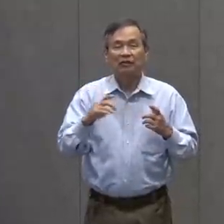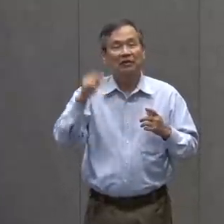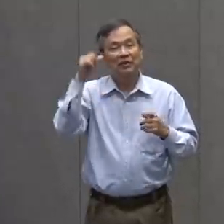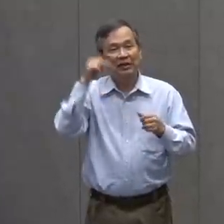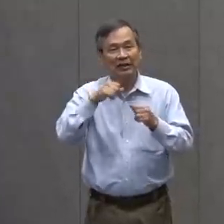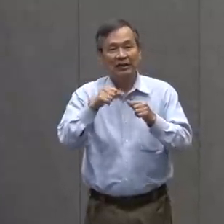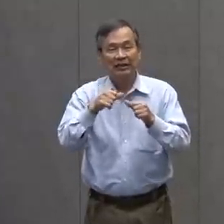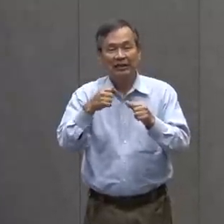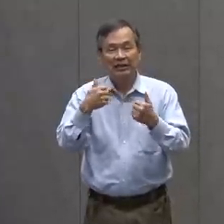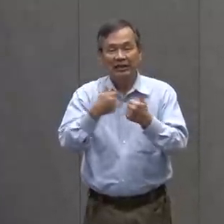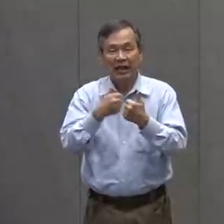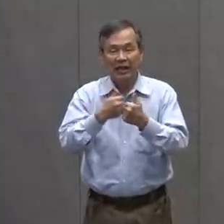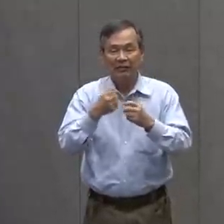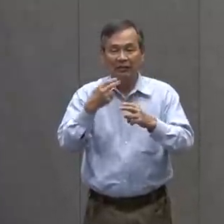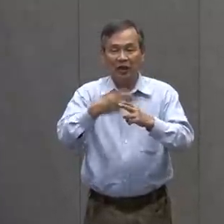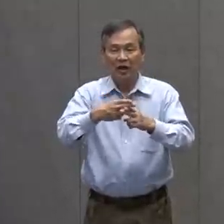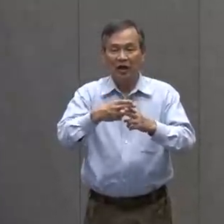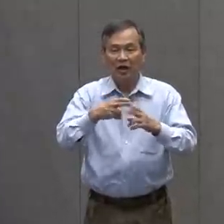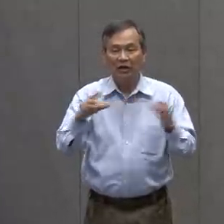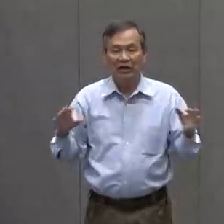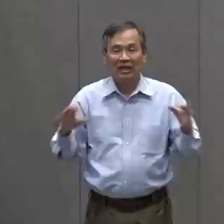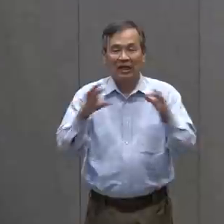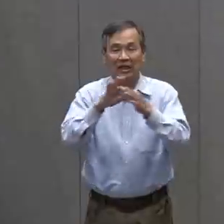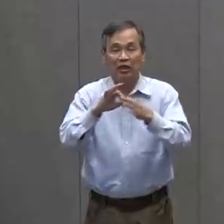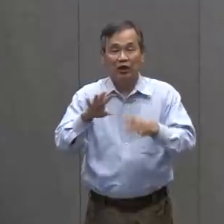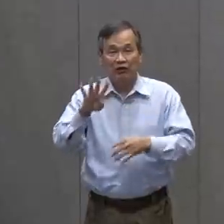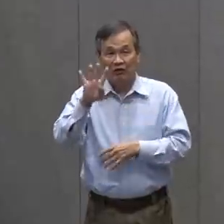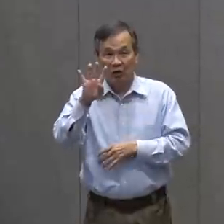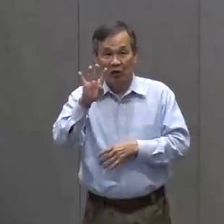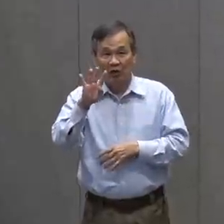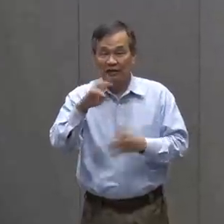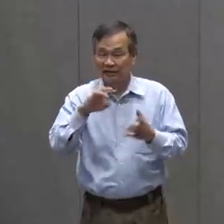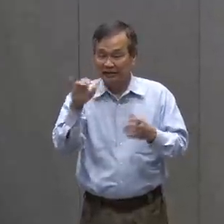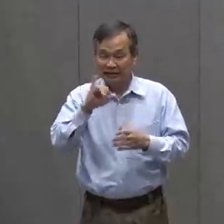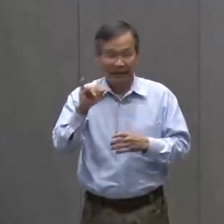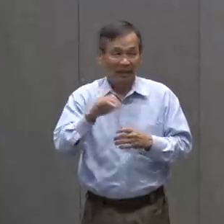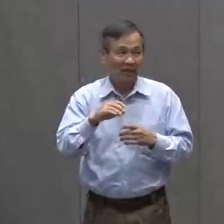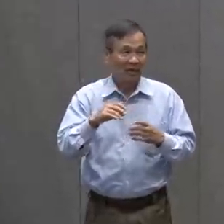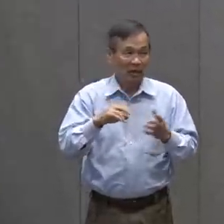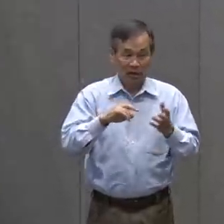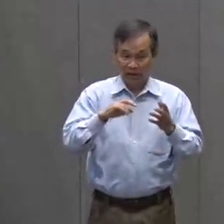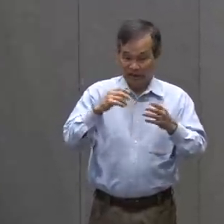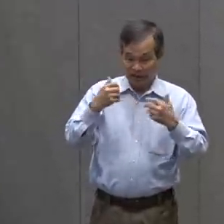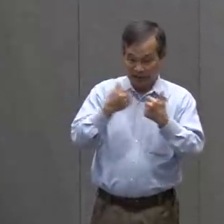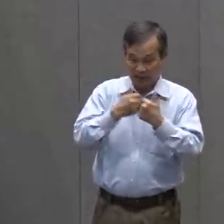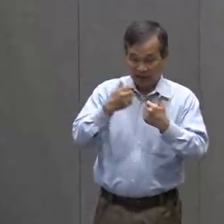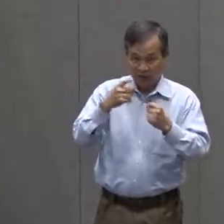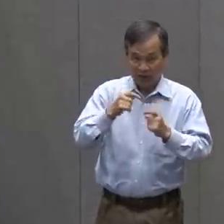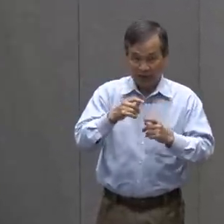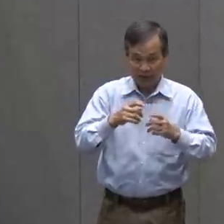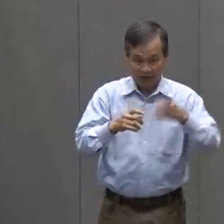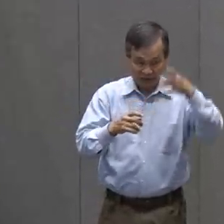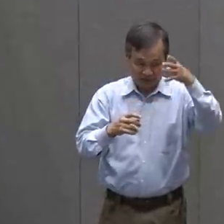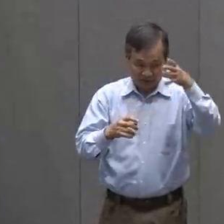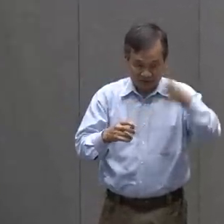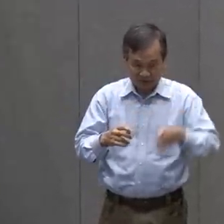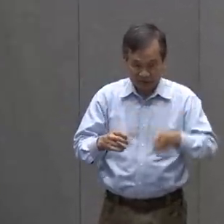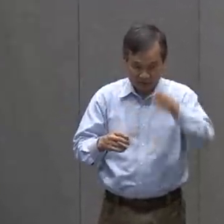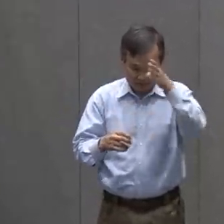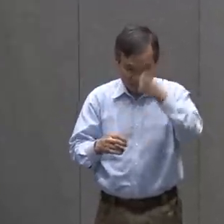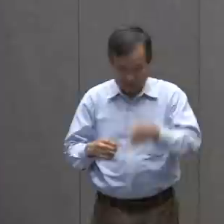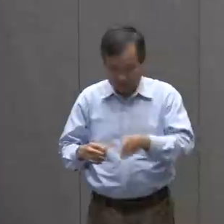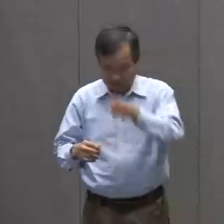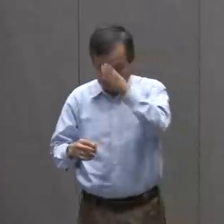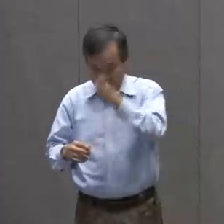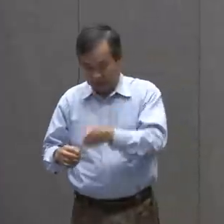Connect Four. So it's in the strategy of Connect Four, meaning the purpose of the game is try to get your counters four